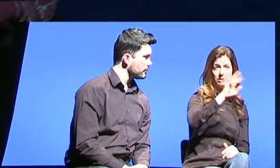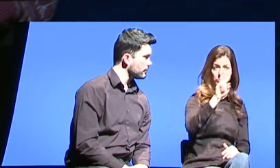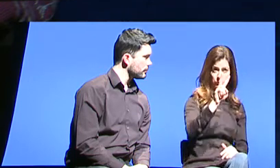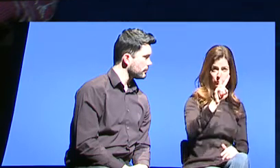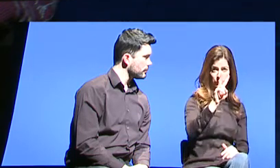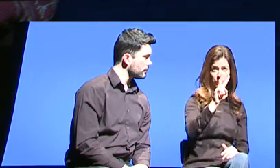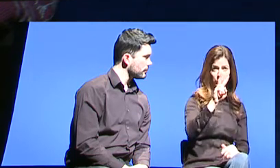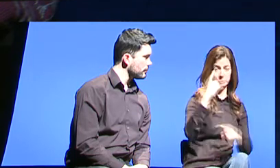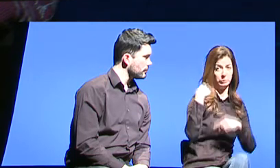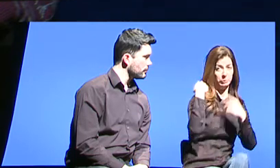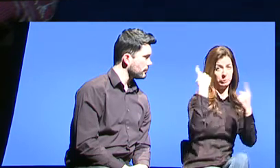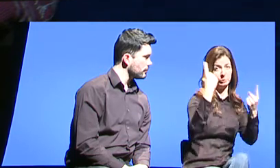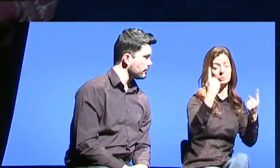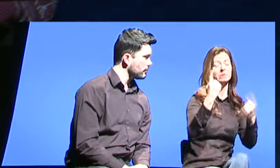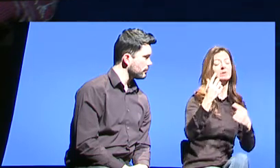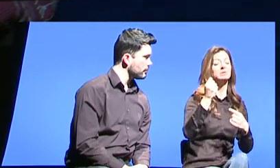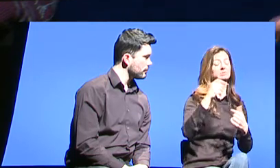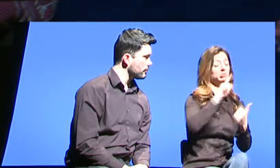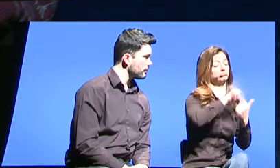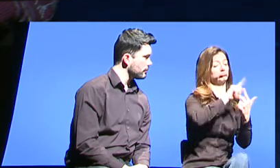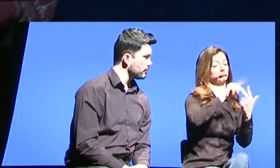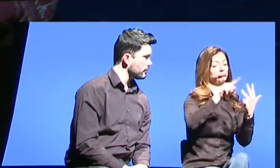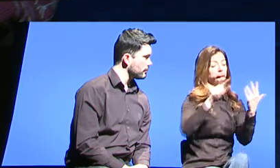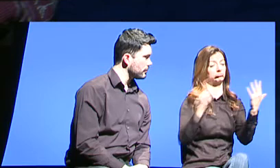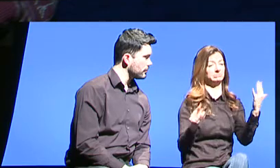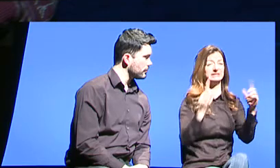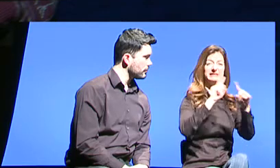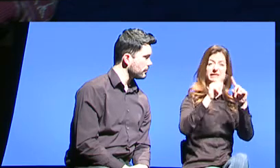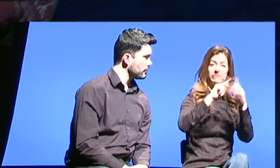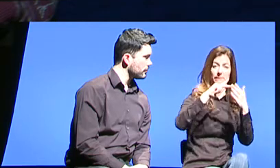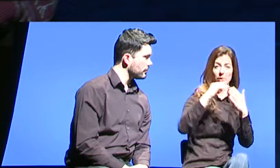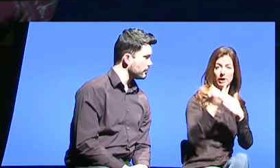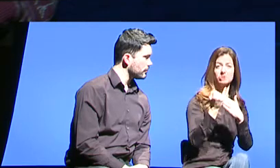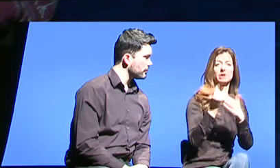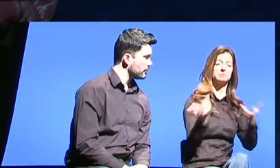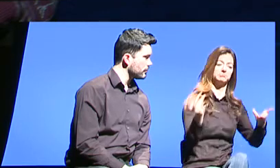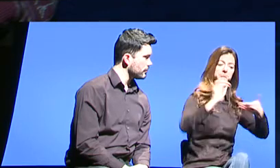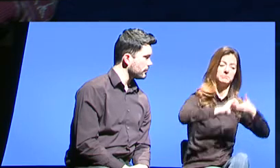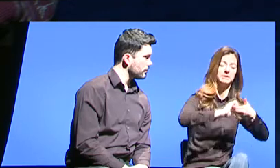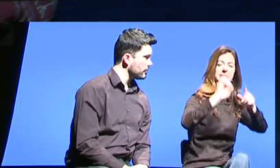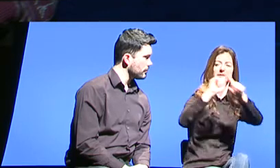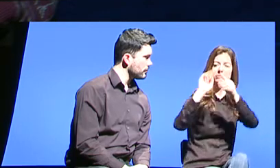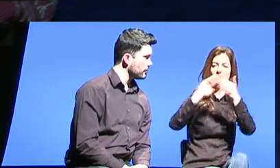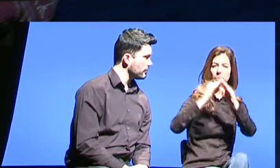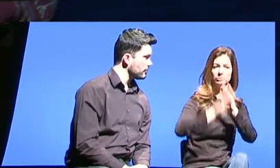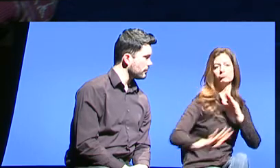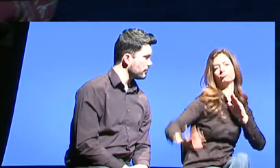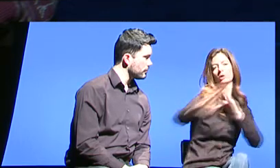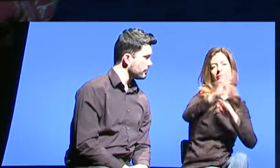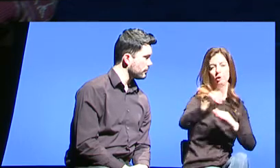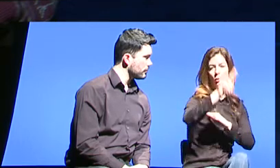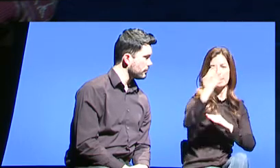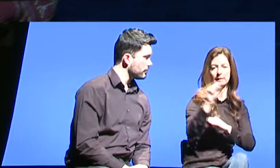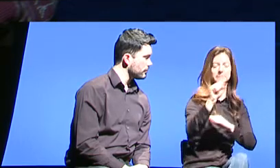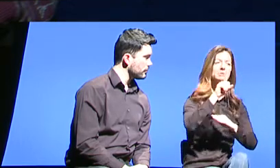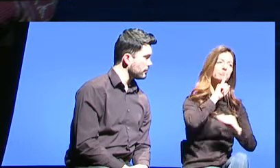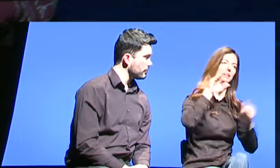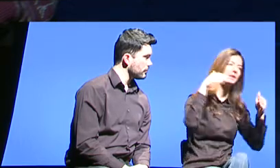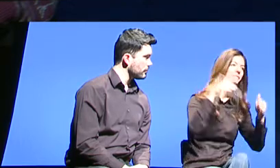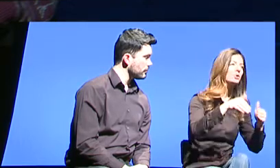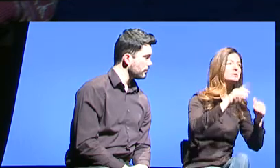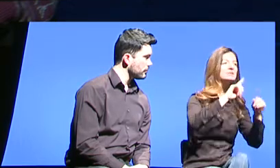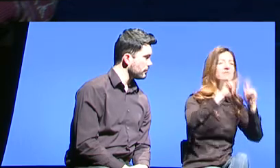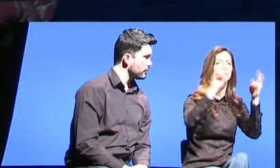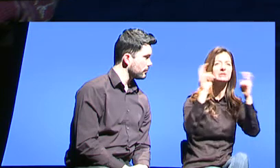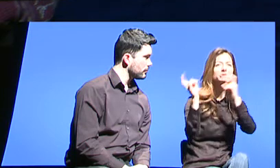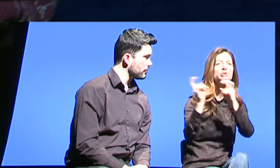director. And those projects have been made in and with communities around the United States and have looked at a variety of issues from immigration to